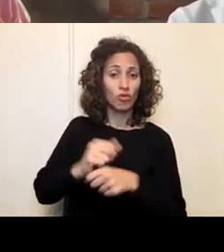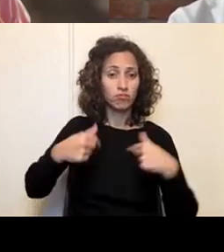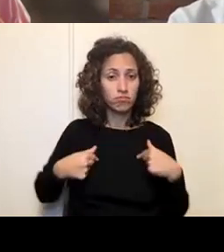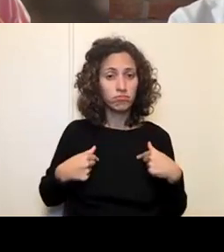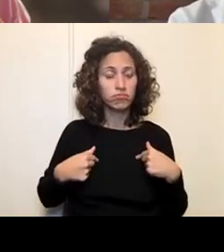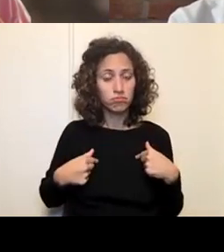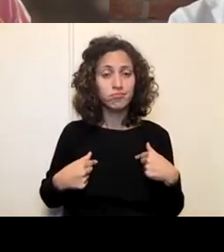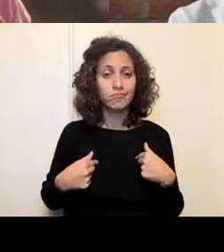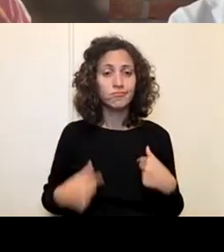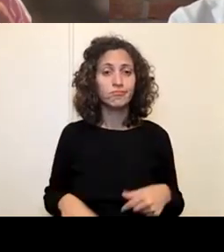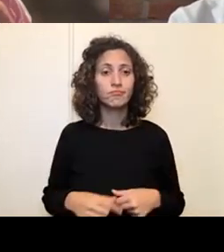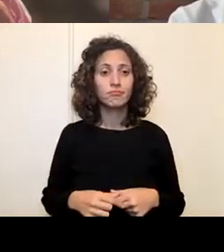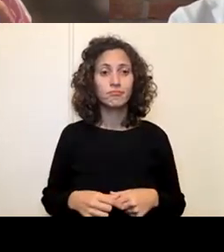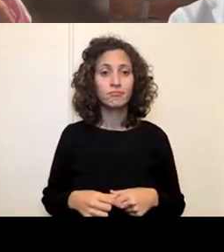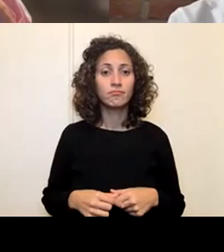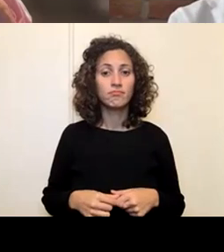has,